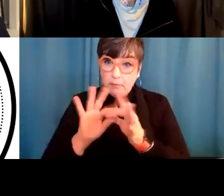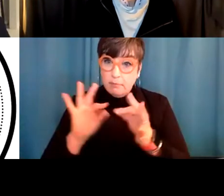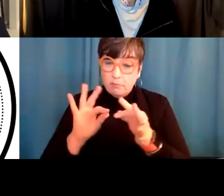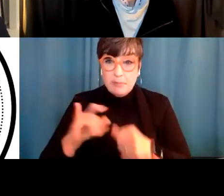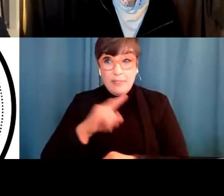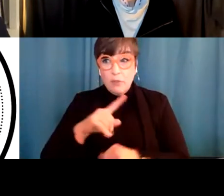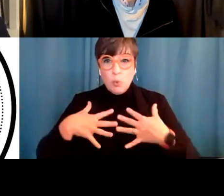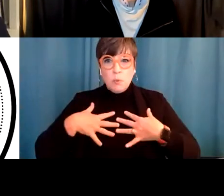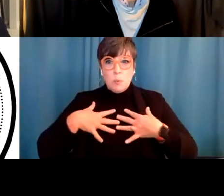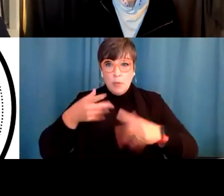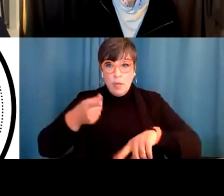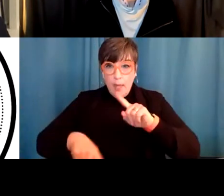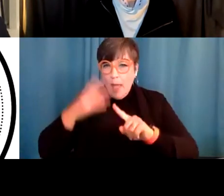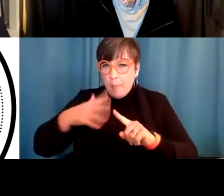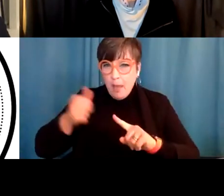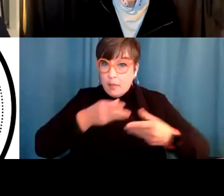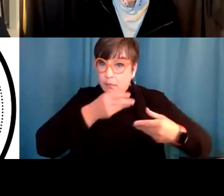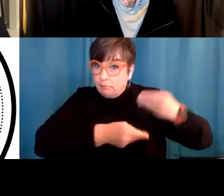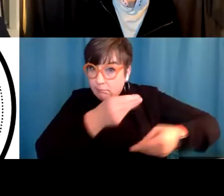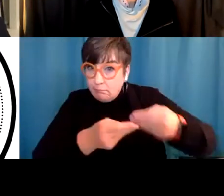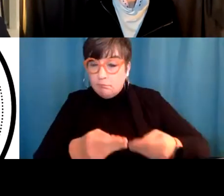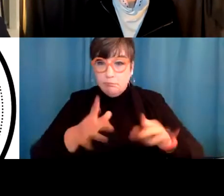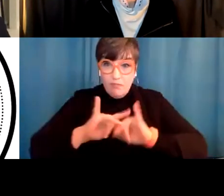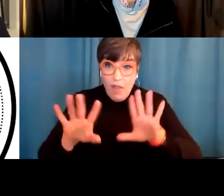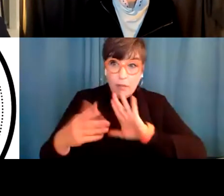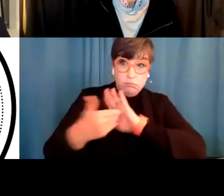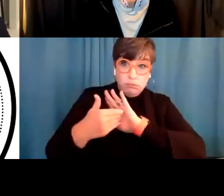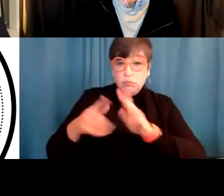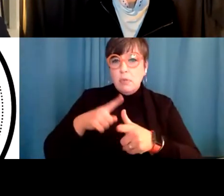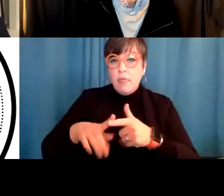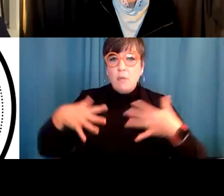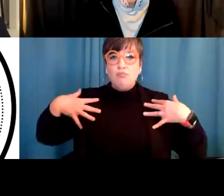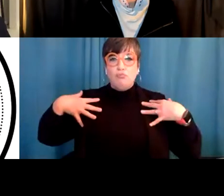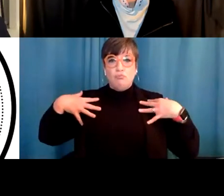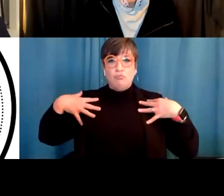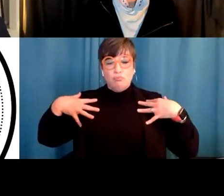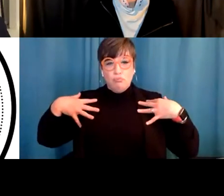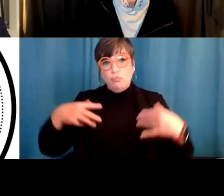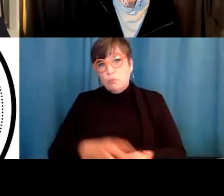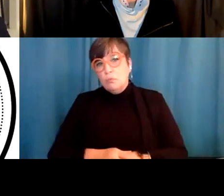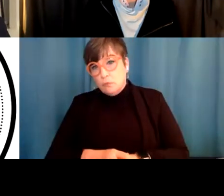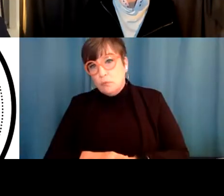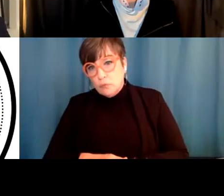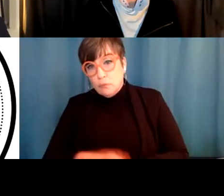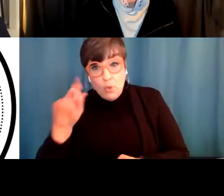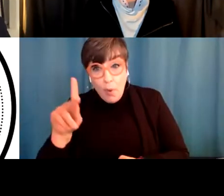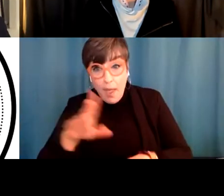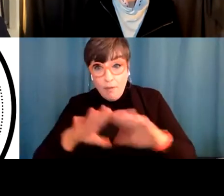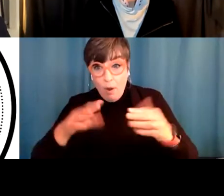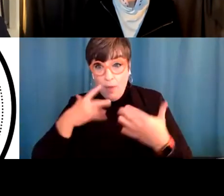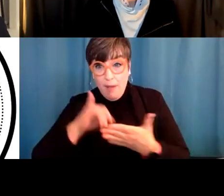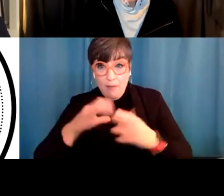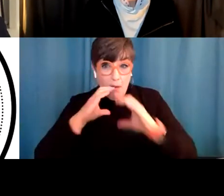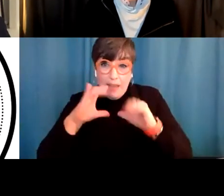be it perhaps because the violence is directed at you, it's also okay to step back and not have those conversations.